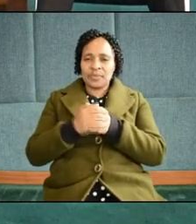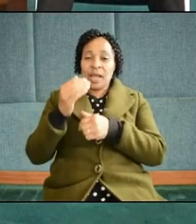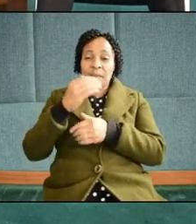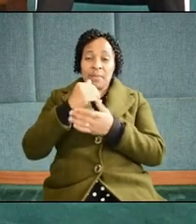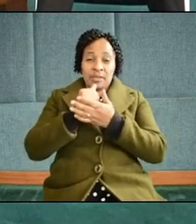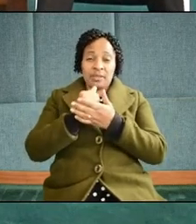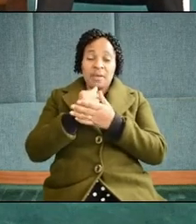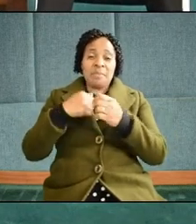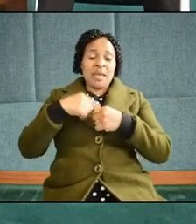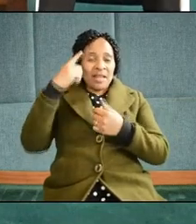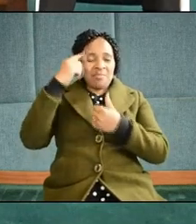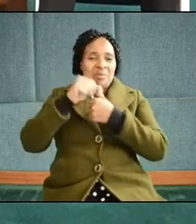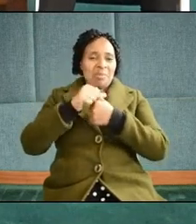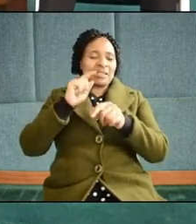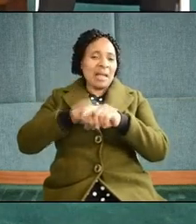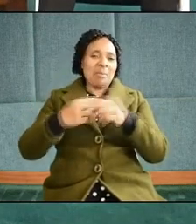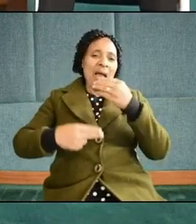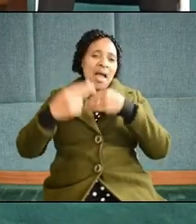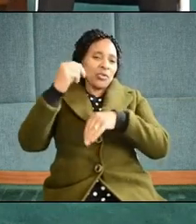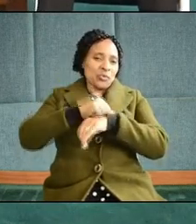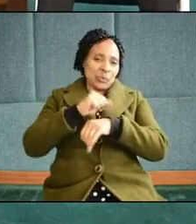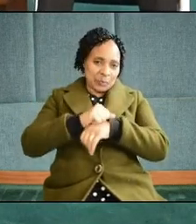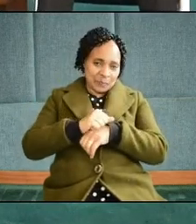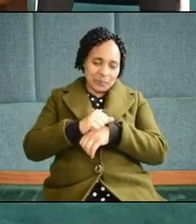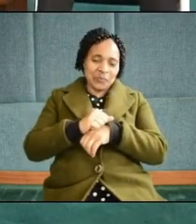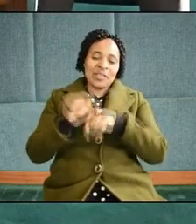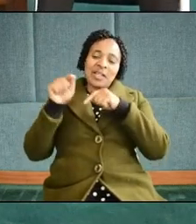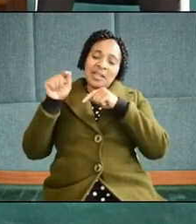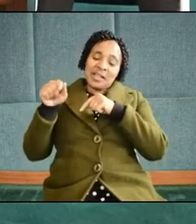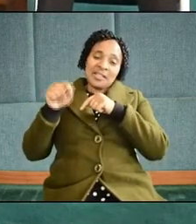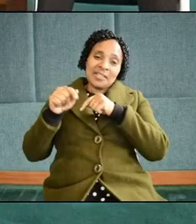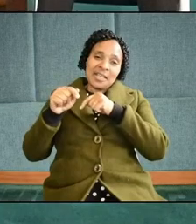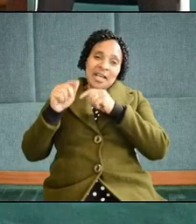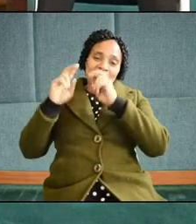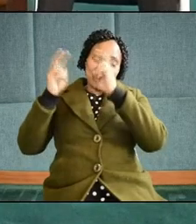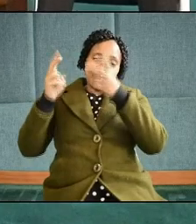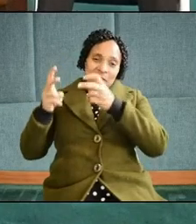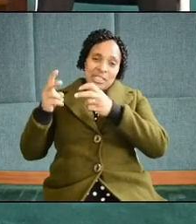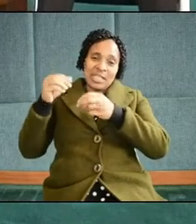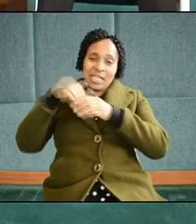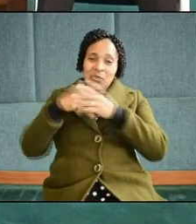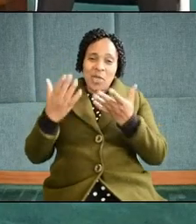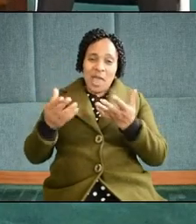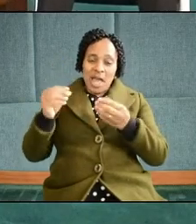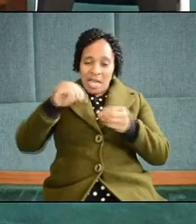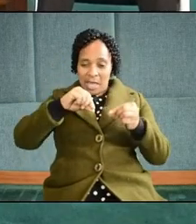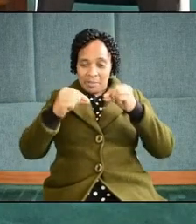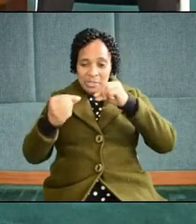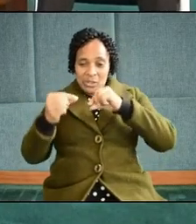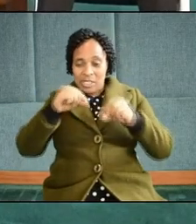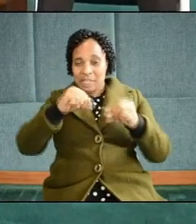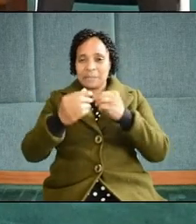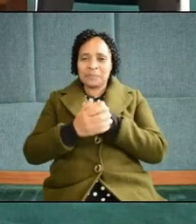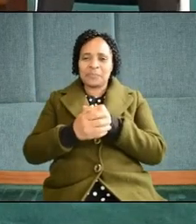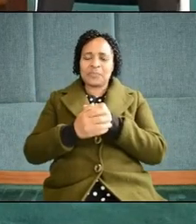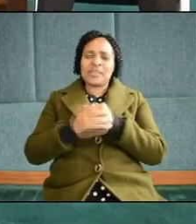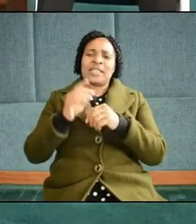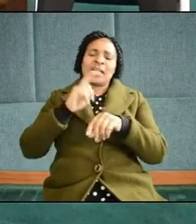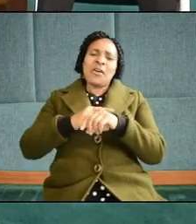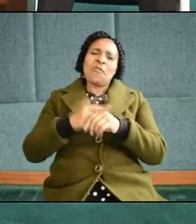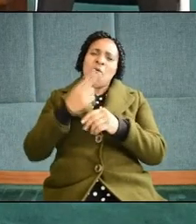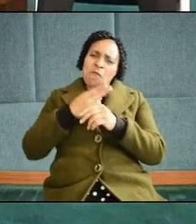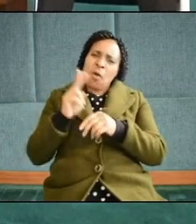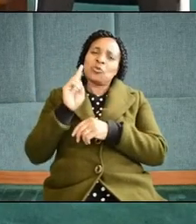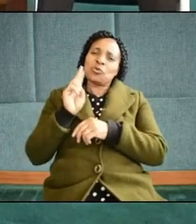I remember when I was in high school, there was a topic in chemistry, so I did chemistry. Mm-hmm. So when we were in Form 2, we